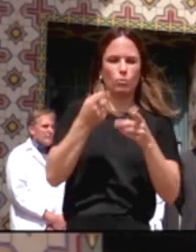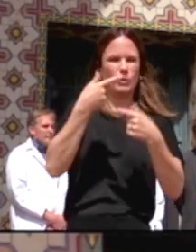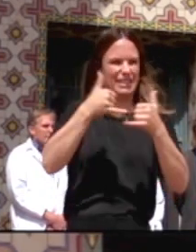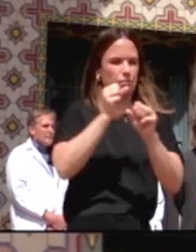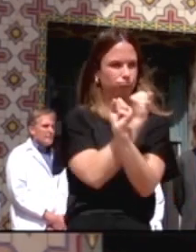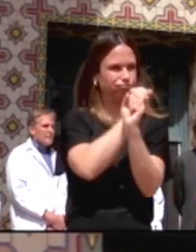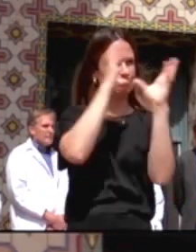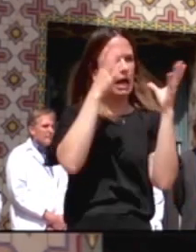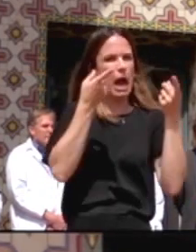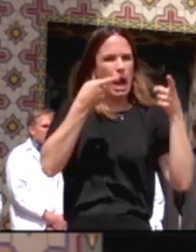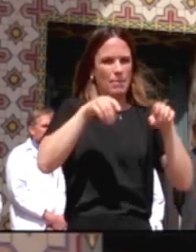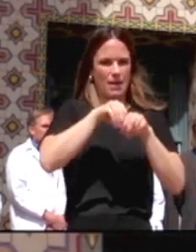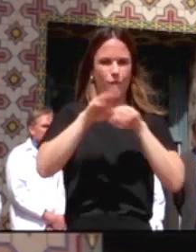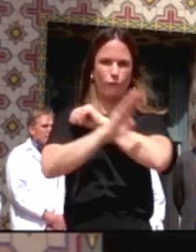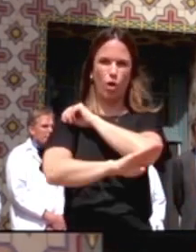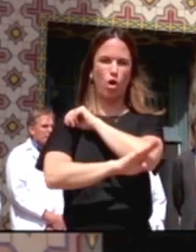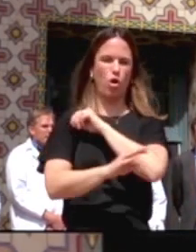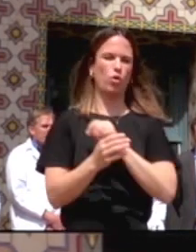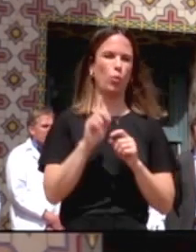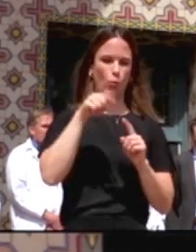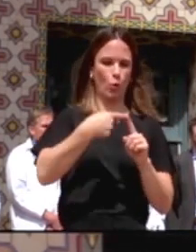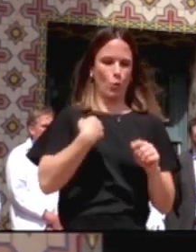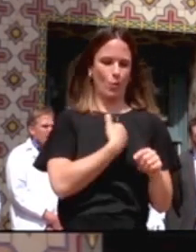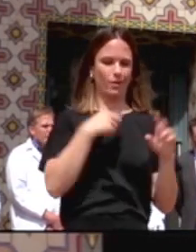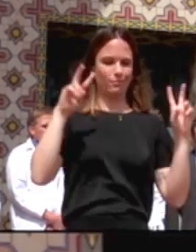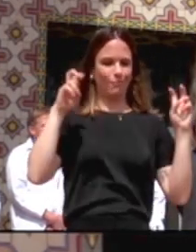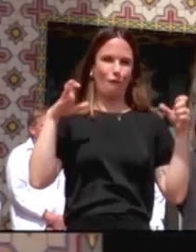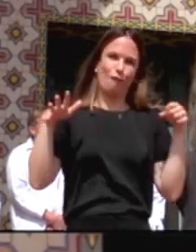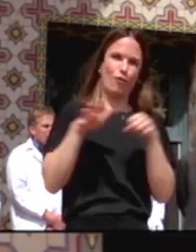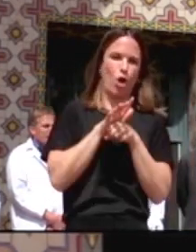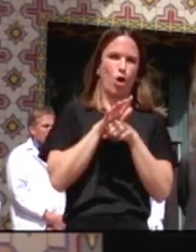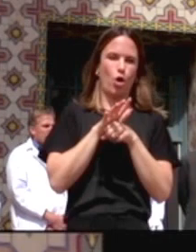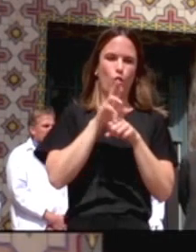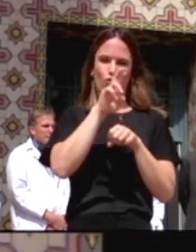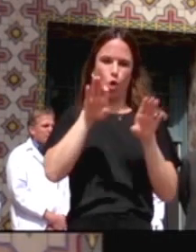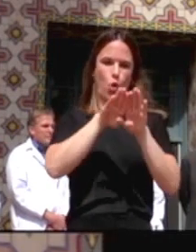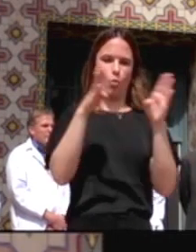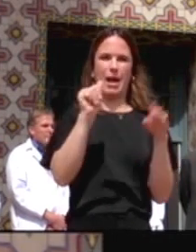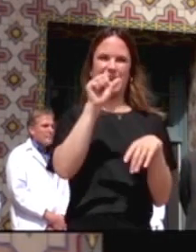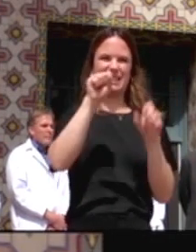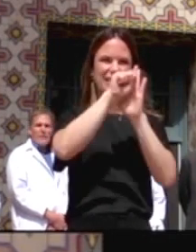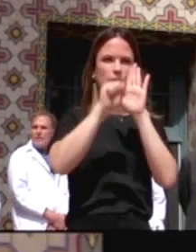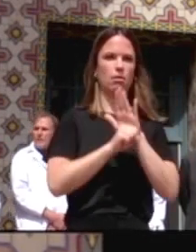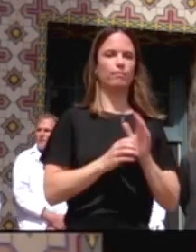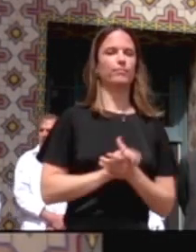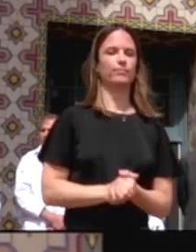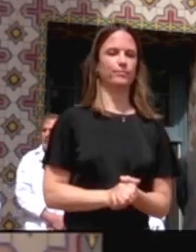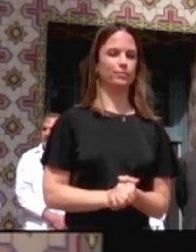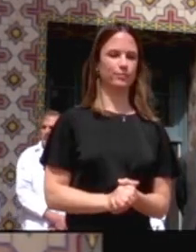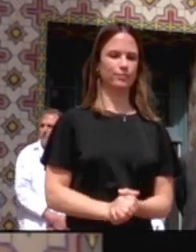envision having in the fall when we are fully reopened as a state?